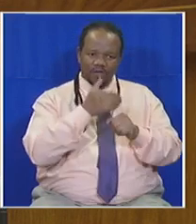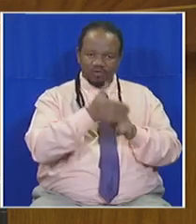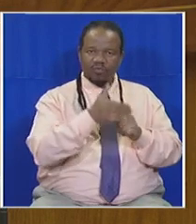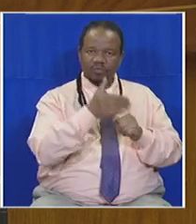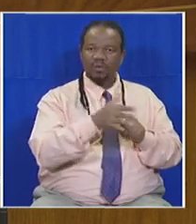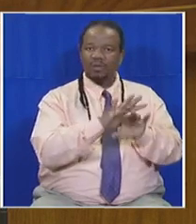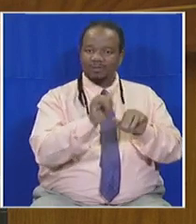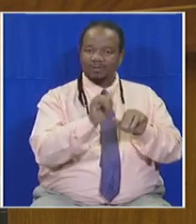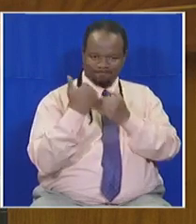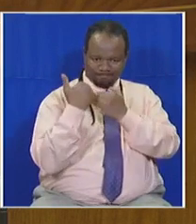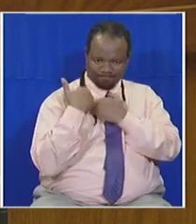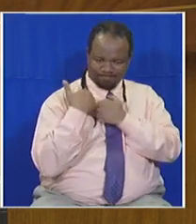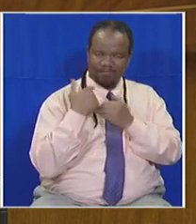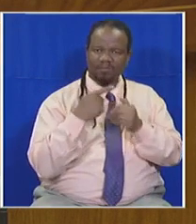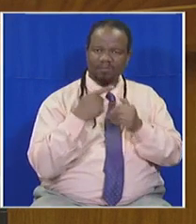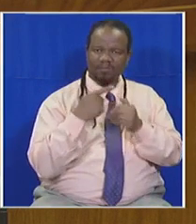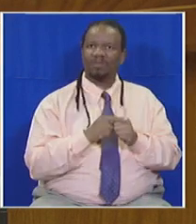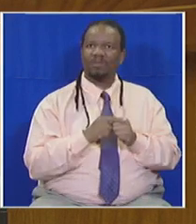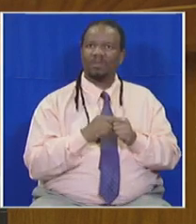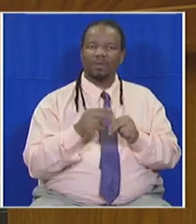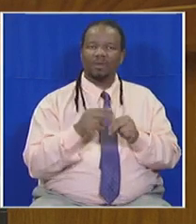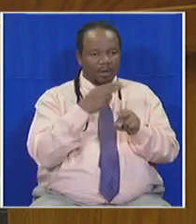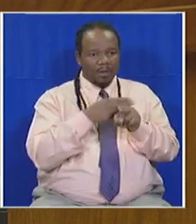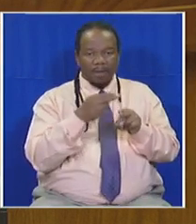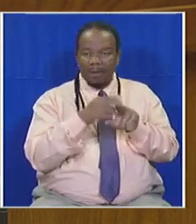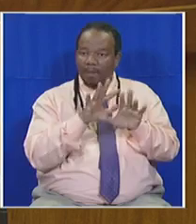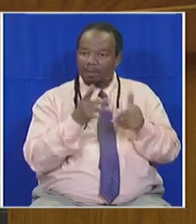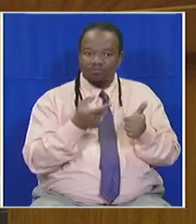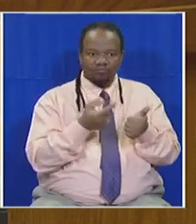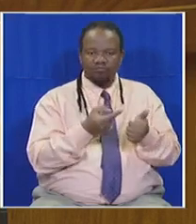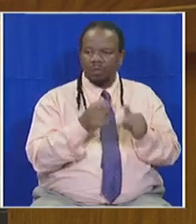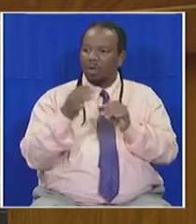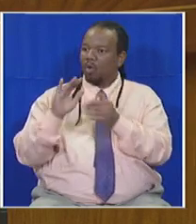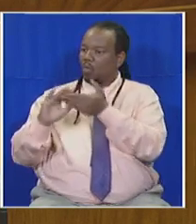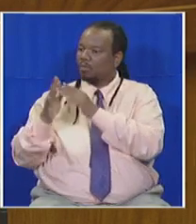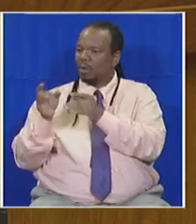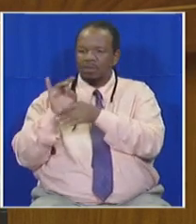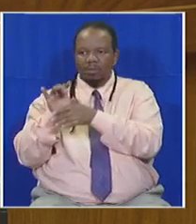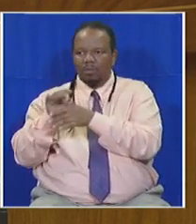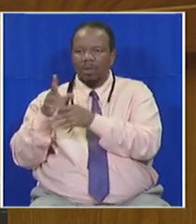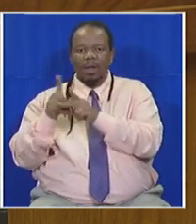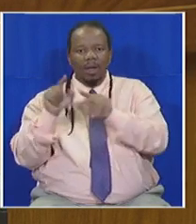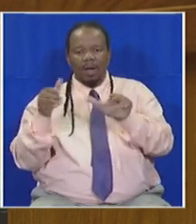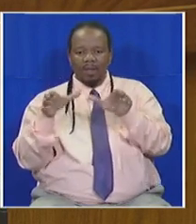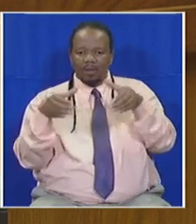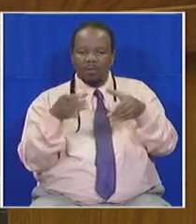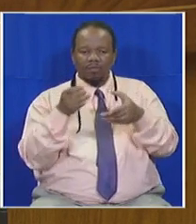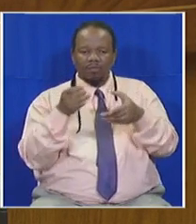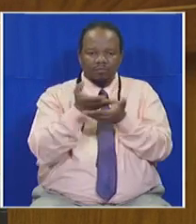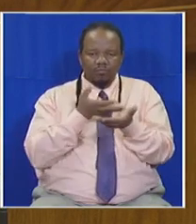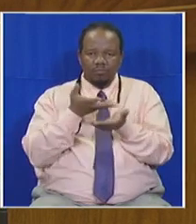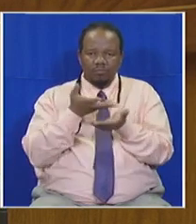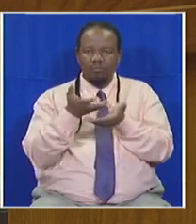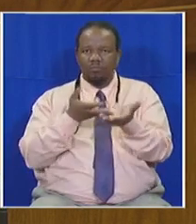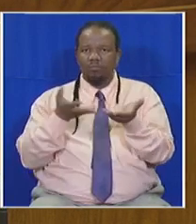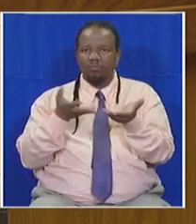obligatory. They are prepared in consultation with communities and various local stakeholders. The aim and